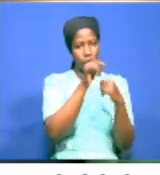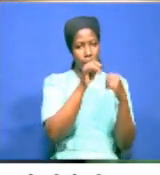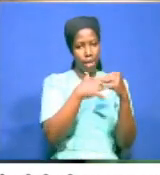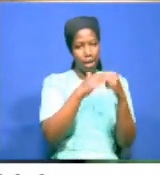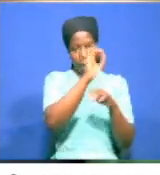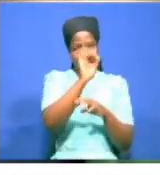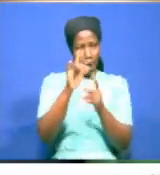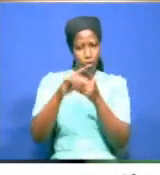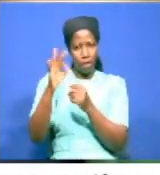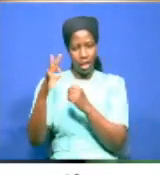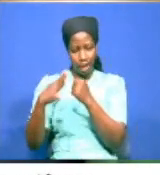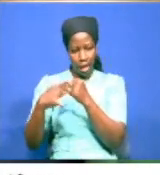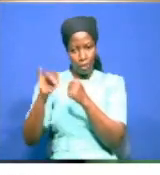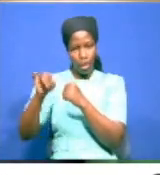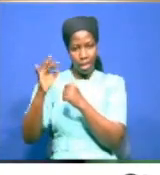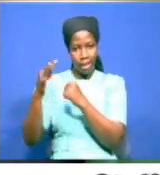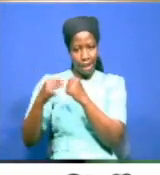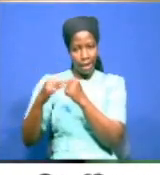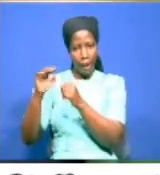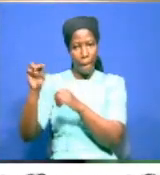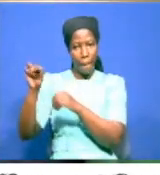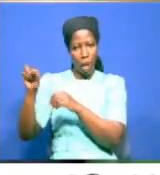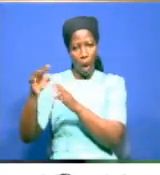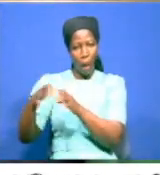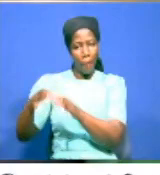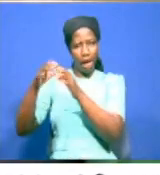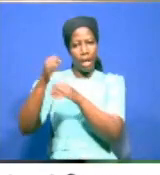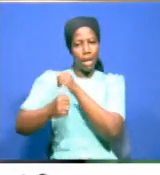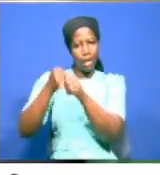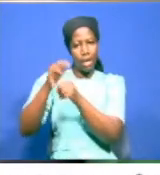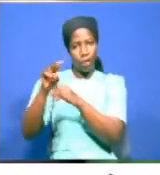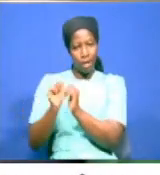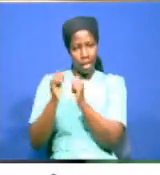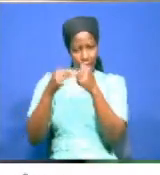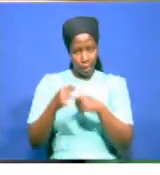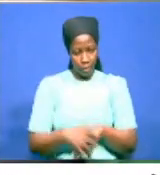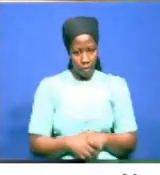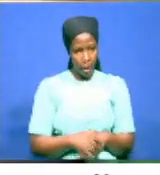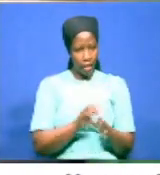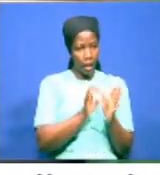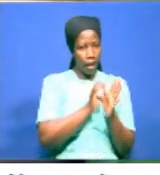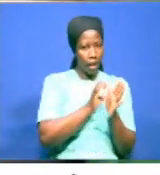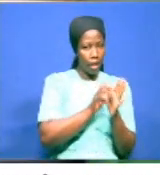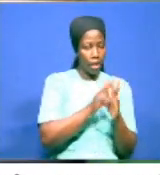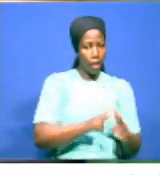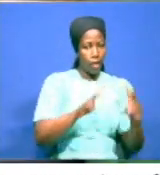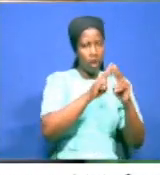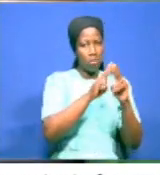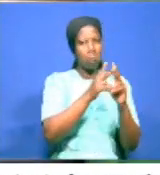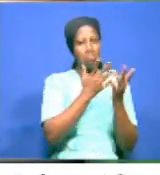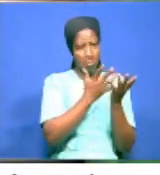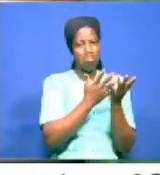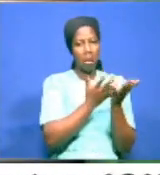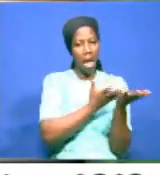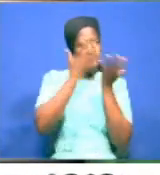39.8 million bags in 2019. The volume of horticultural export increased by 1.8% from